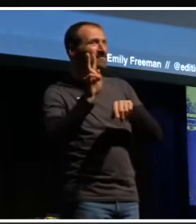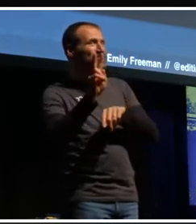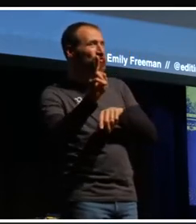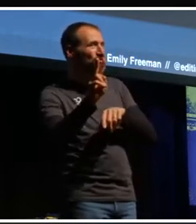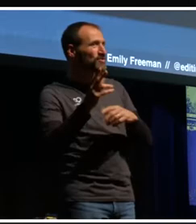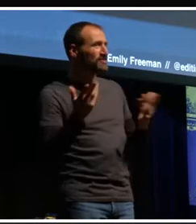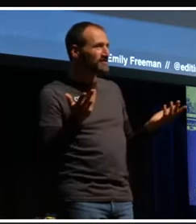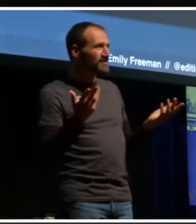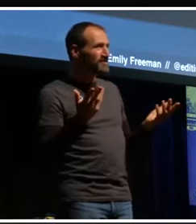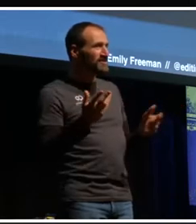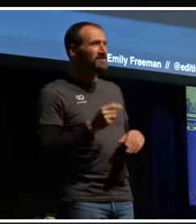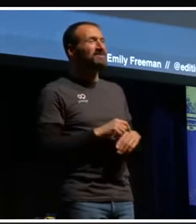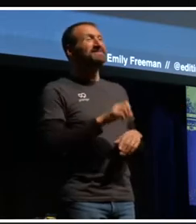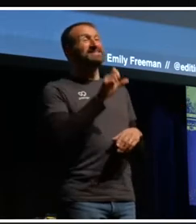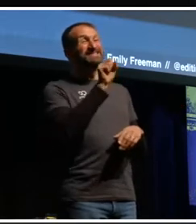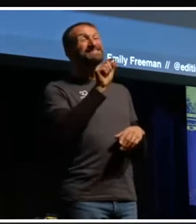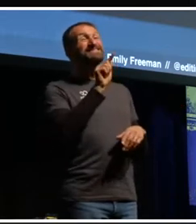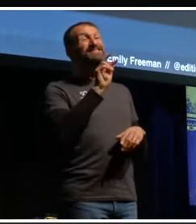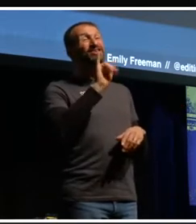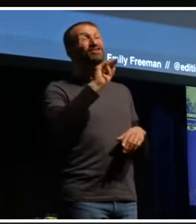Louder? String integer.